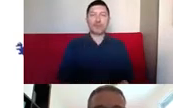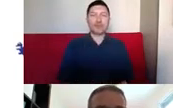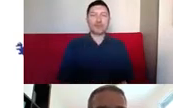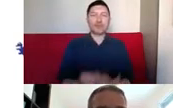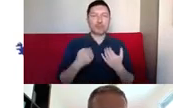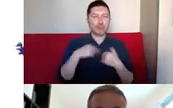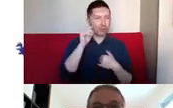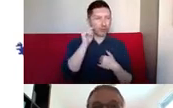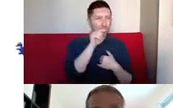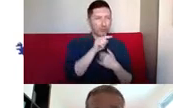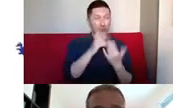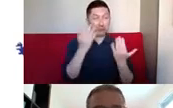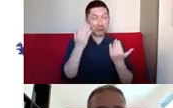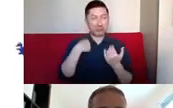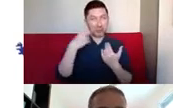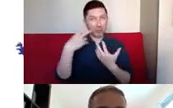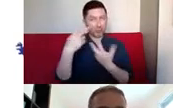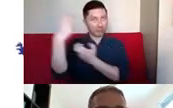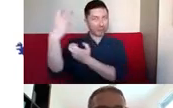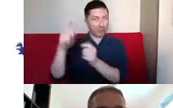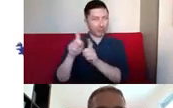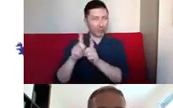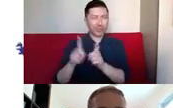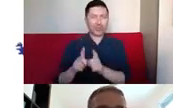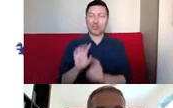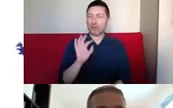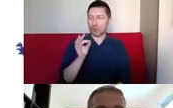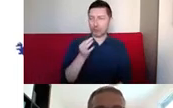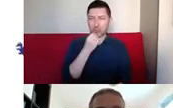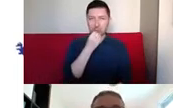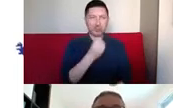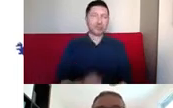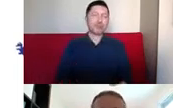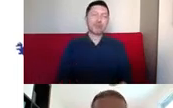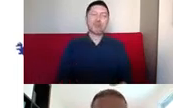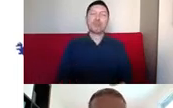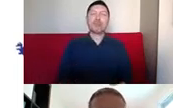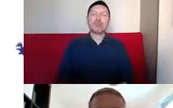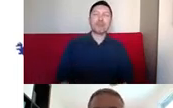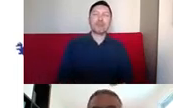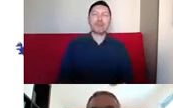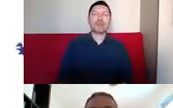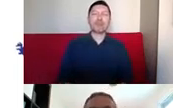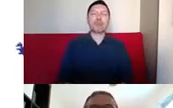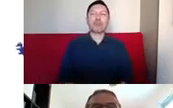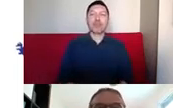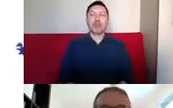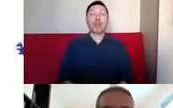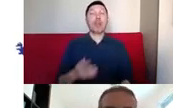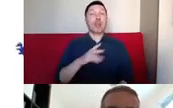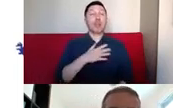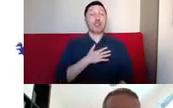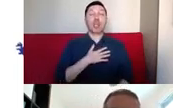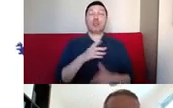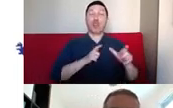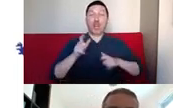Yes, that's good. Thank you. Perfect, perfect. Dear Fabrizio, dear colleagues, first of all, many thanks for giving me the